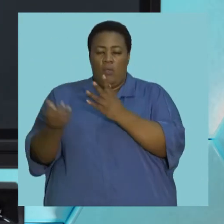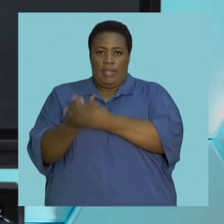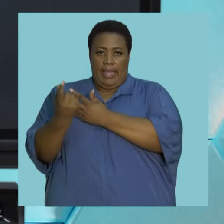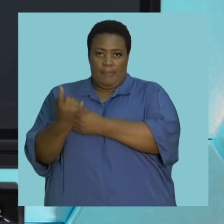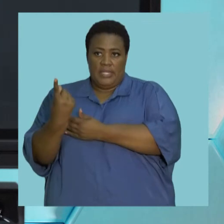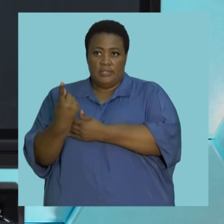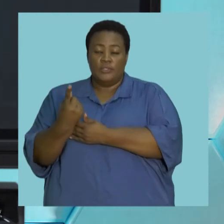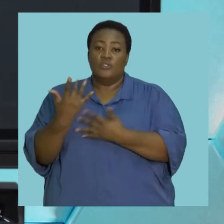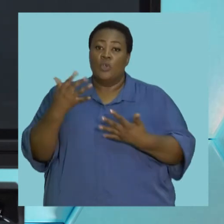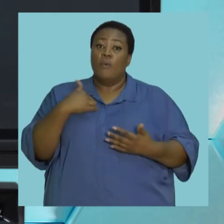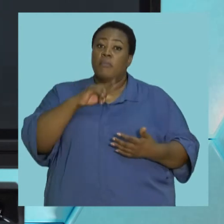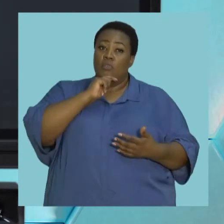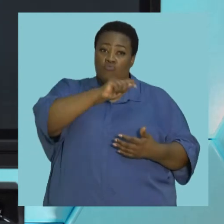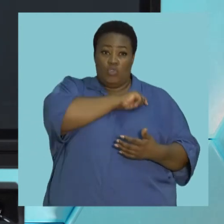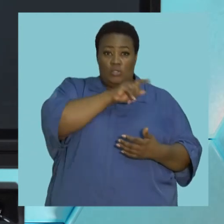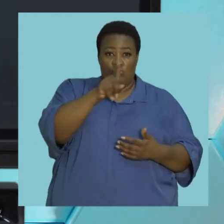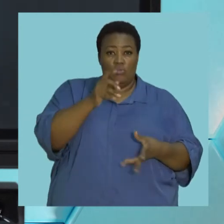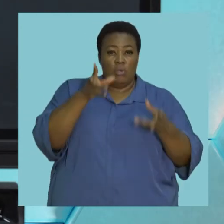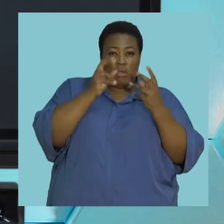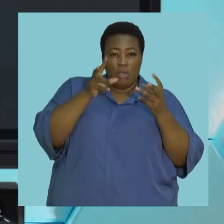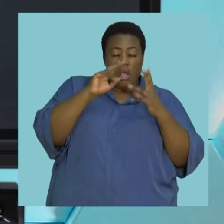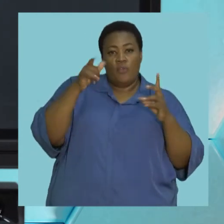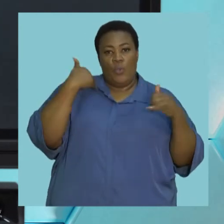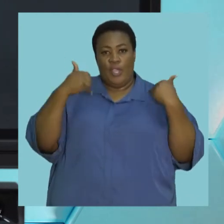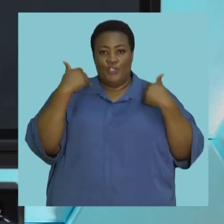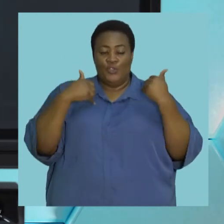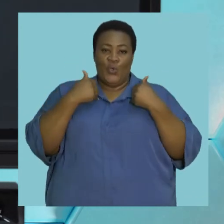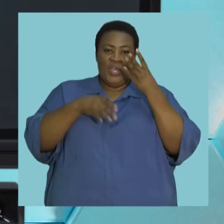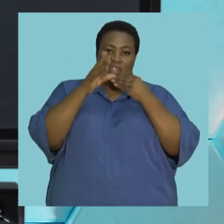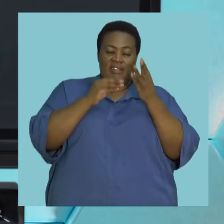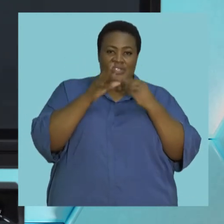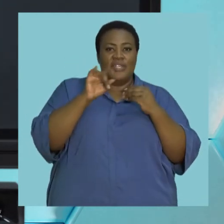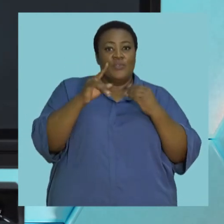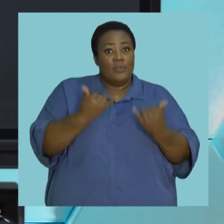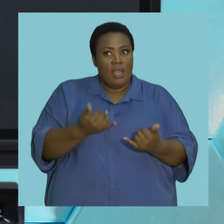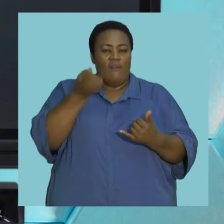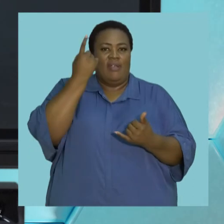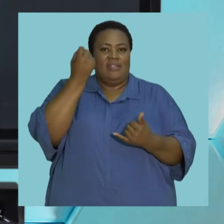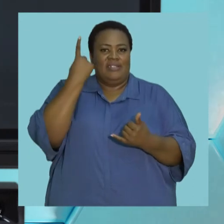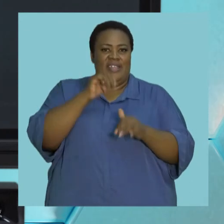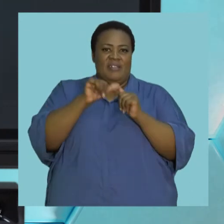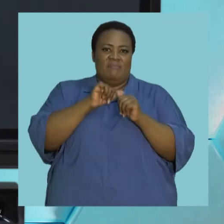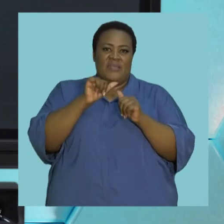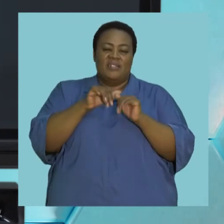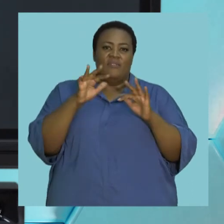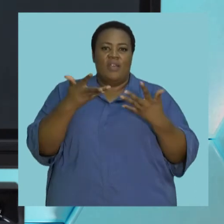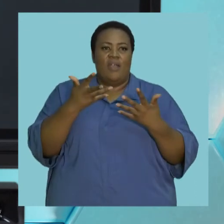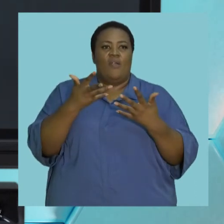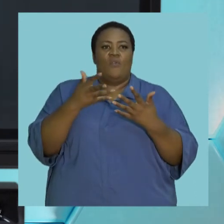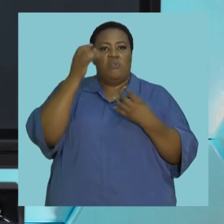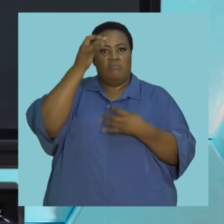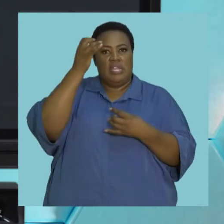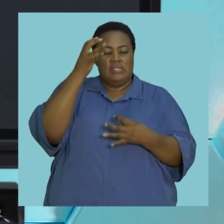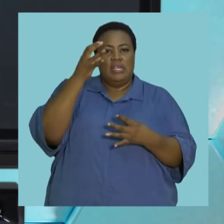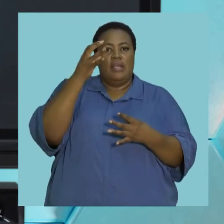the trend of what happens. So guys, I trust you've engaged, you've enjoyed the lesson, and that you've had a better understanding of how to